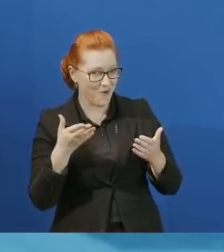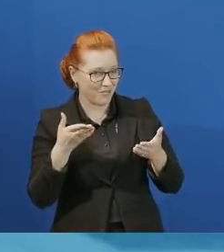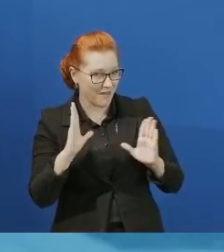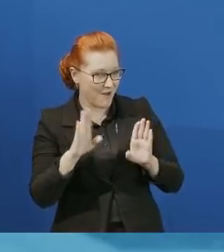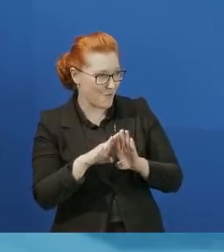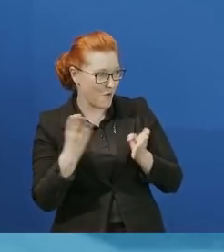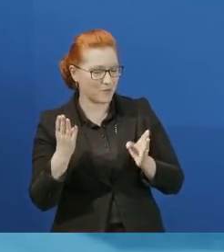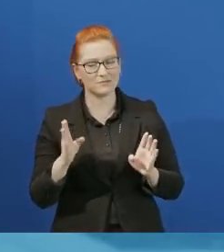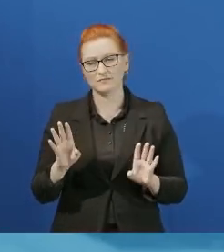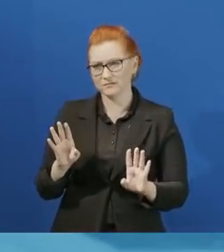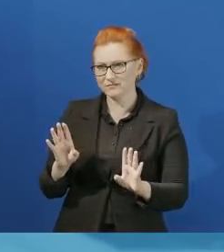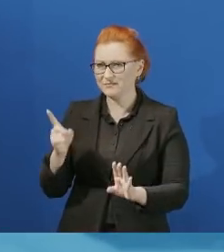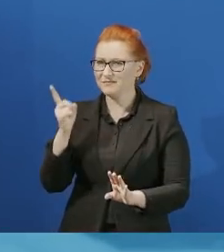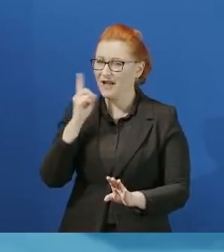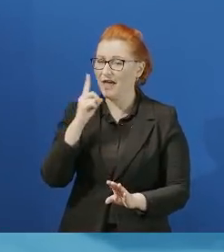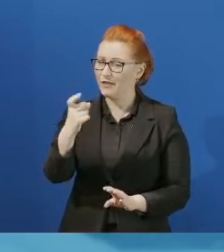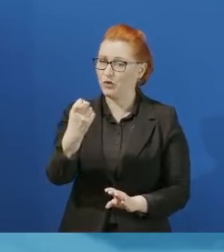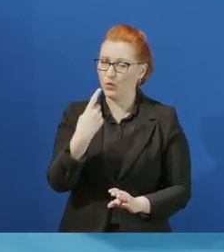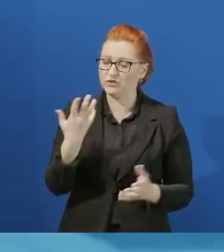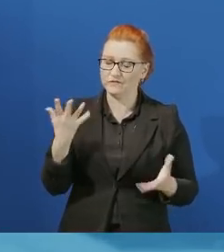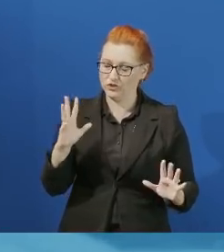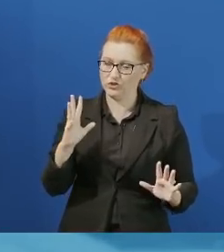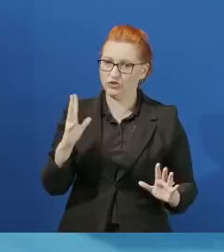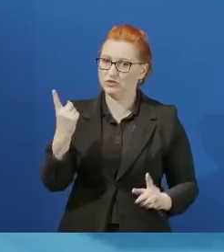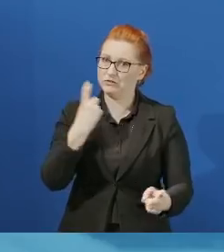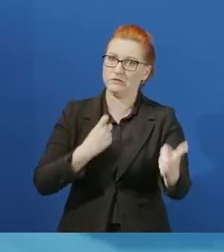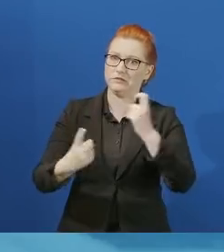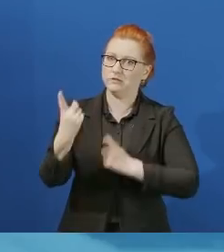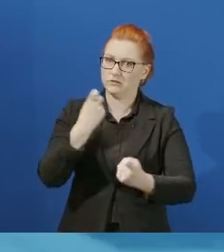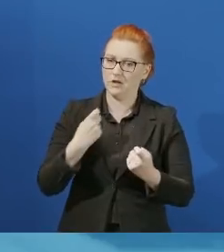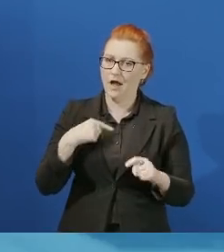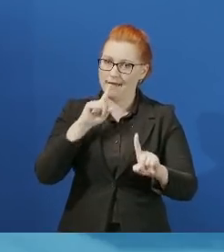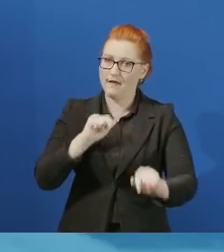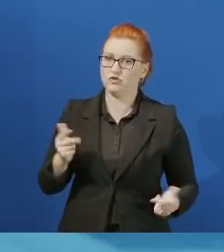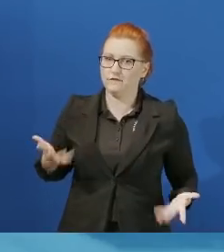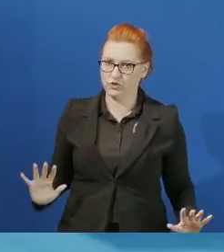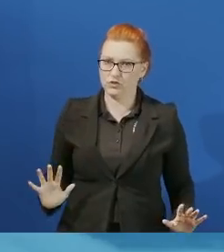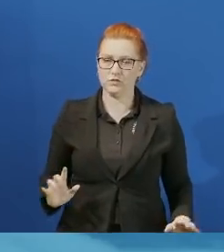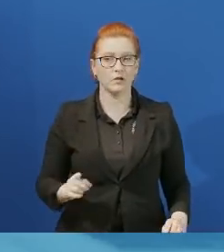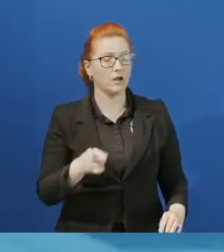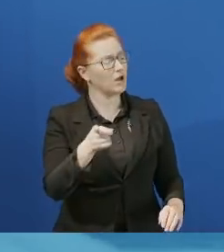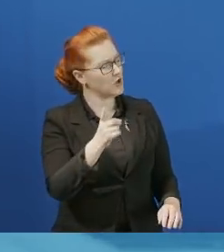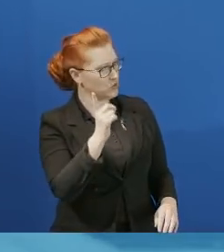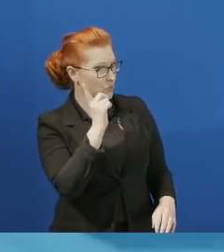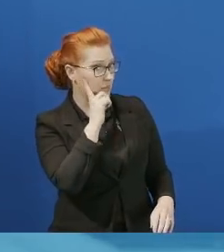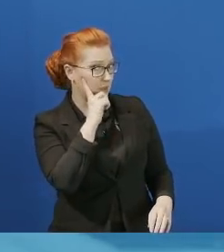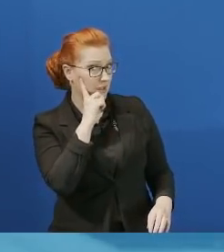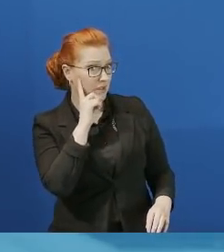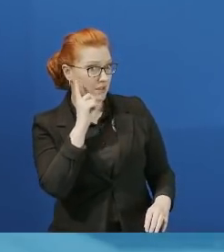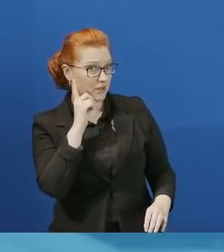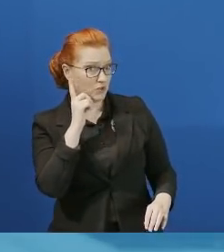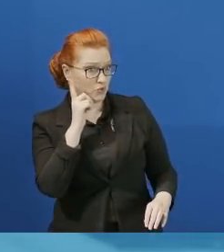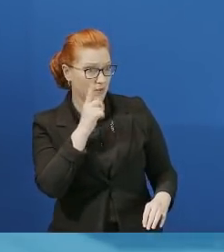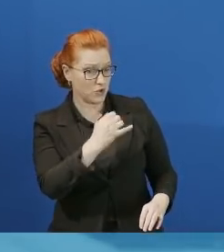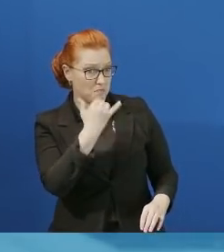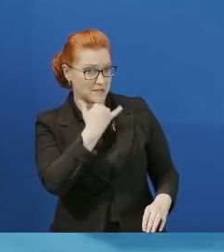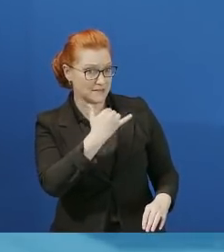think the question's been asked maybe 2 times and answered 2 times. I feel like you made a mistake keeping it open that long. I